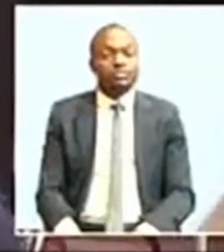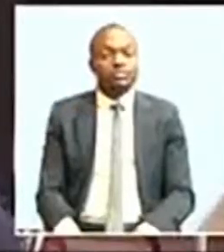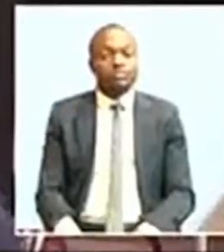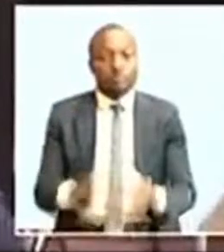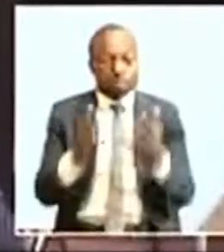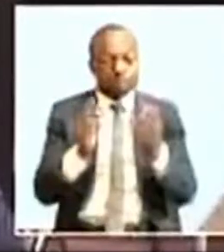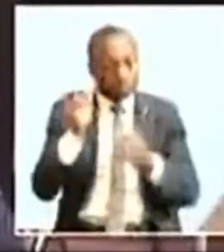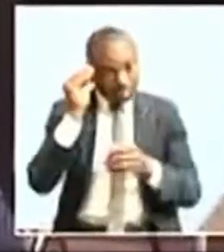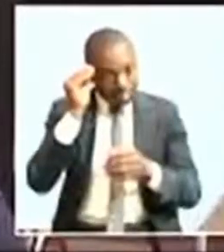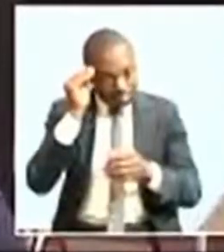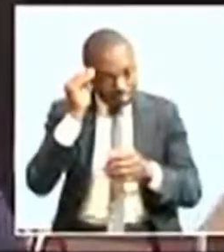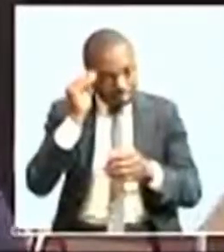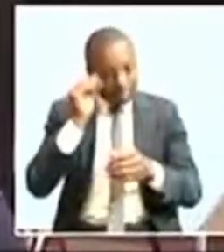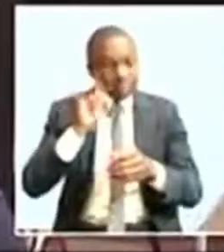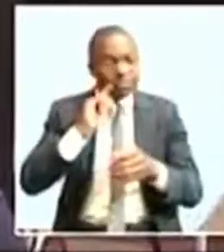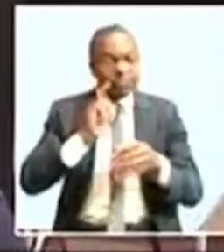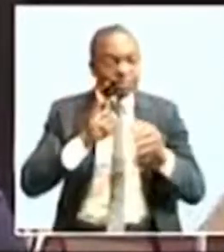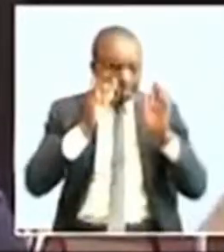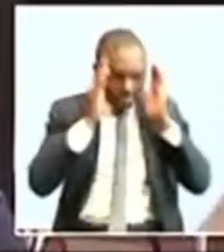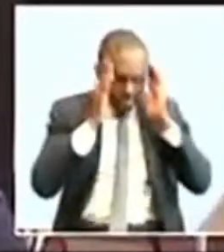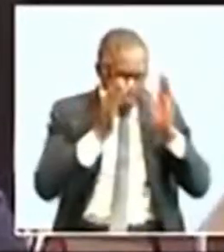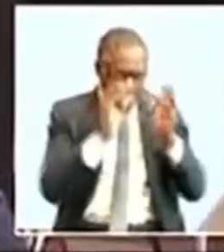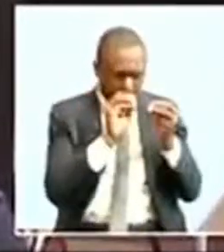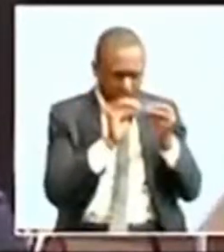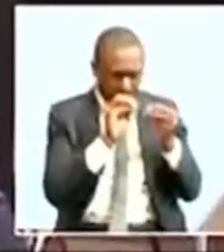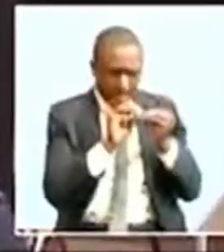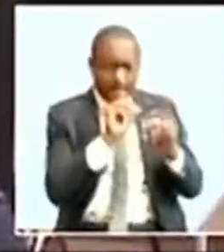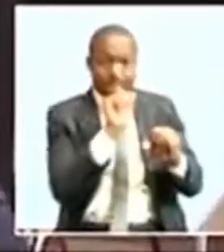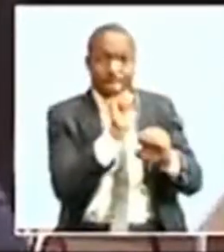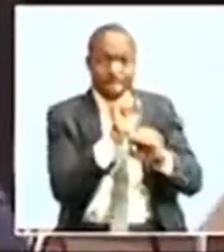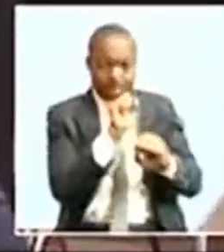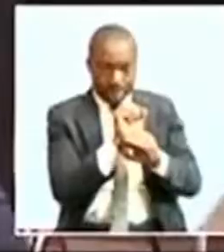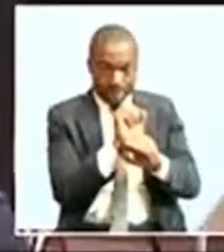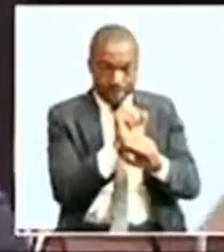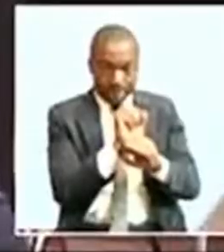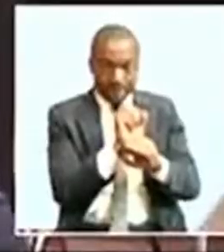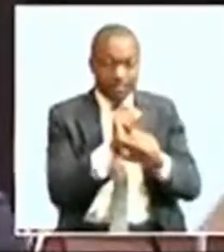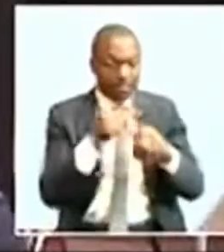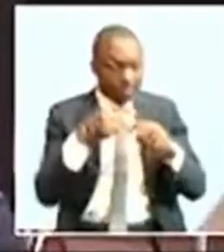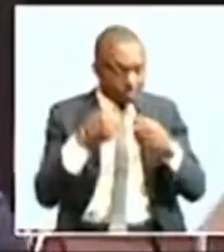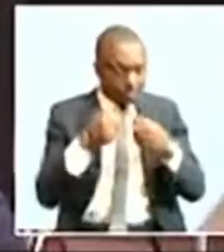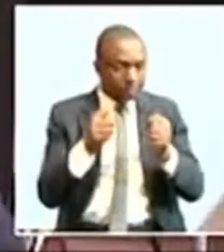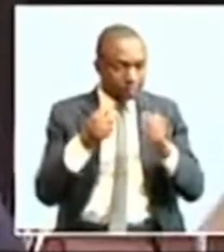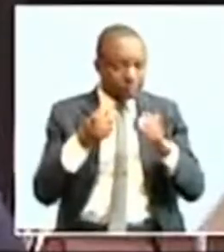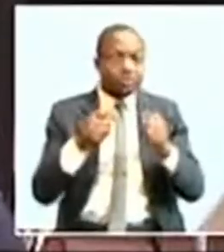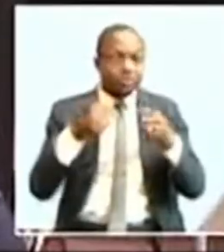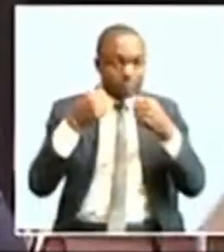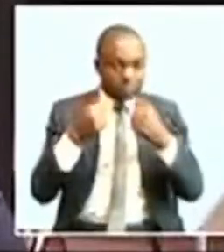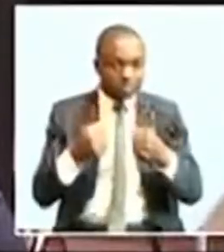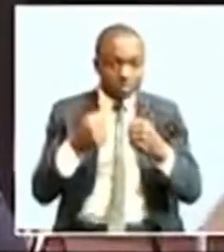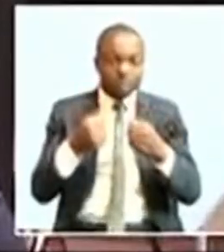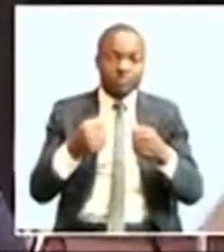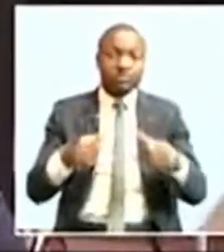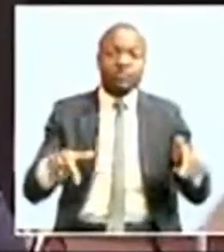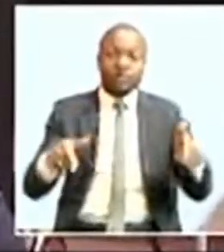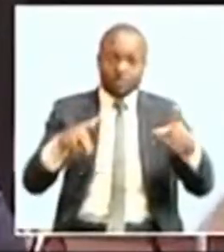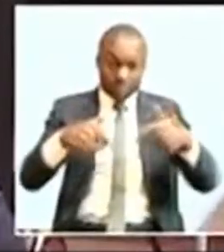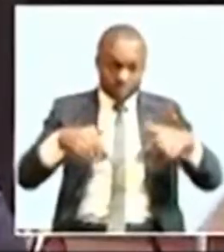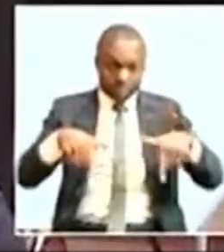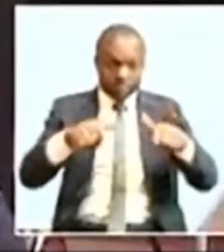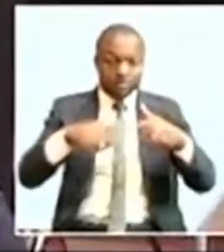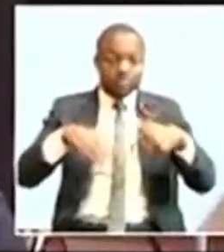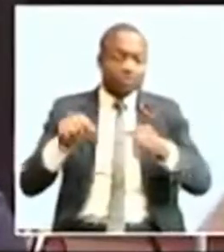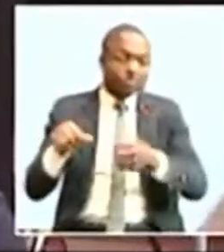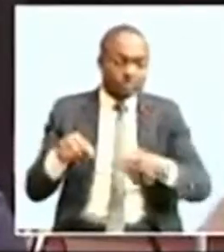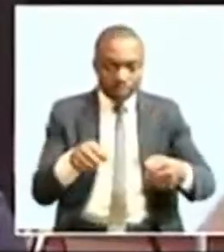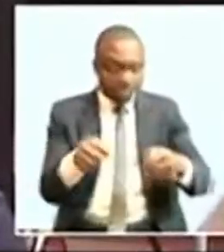we should have concentrated more of our efforts in trying to strengthen our legal system,